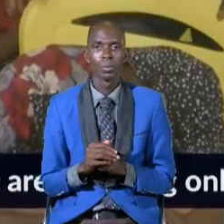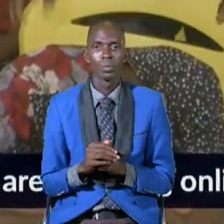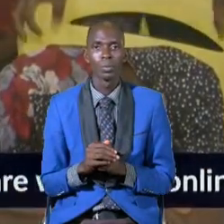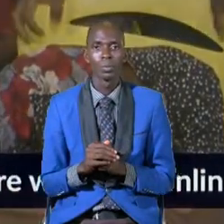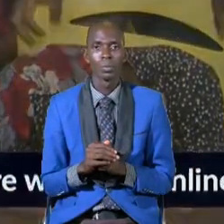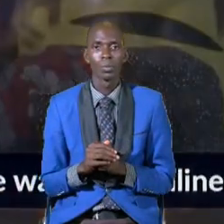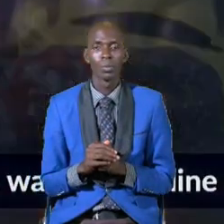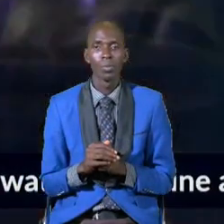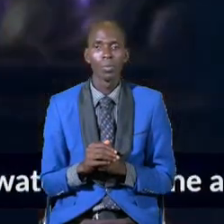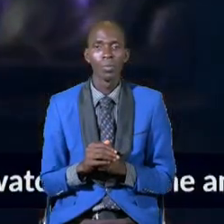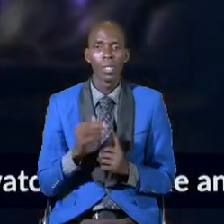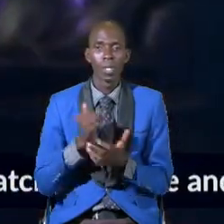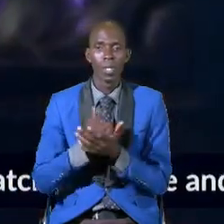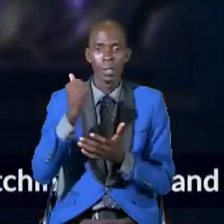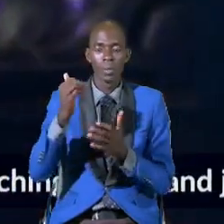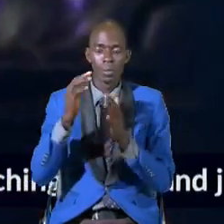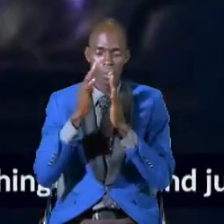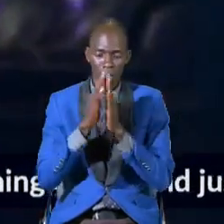Amen.